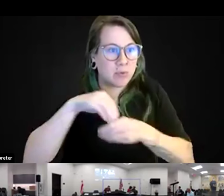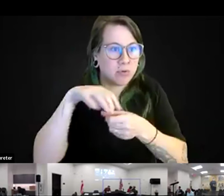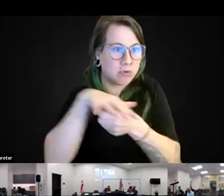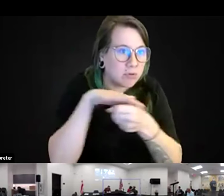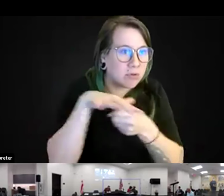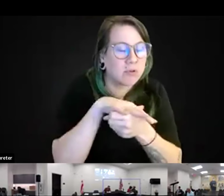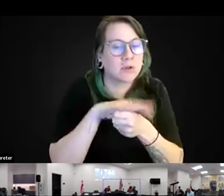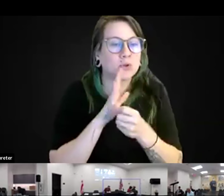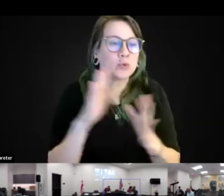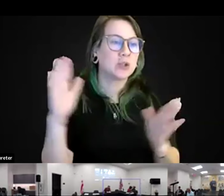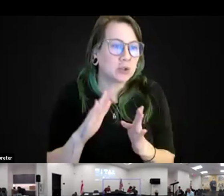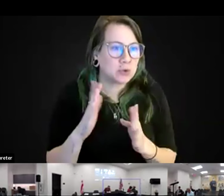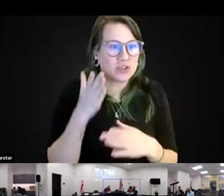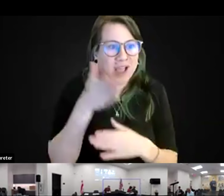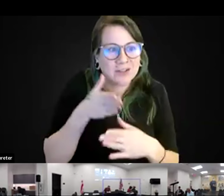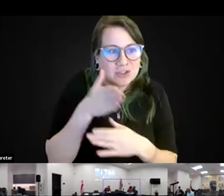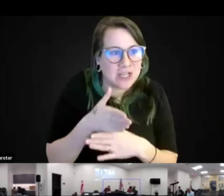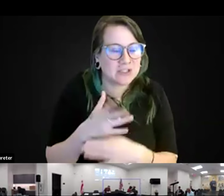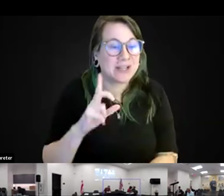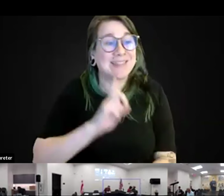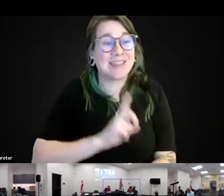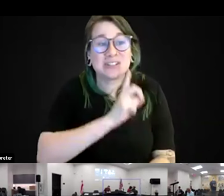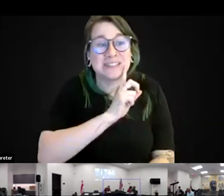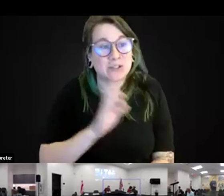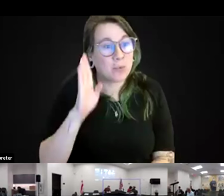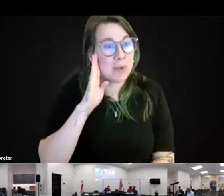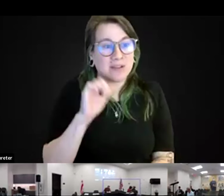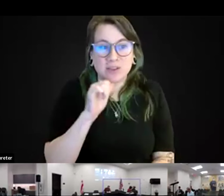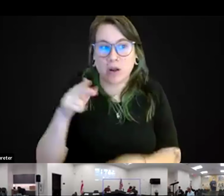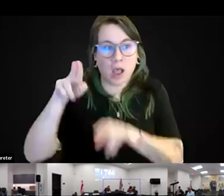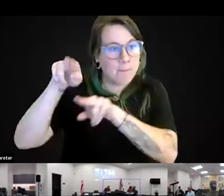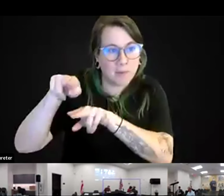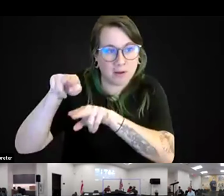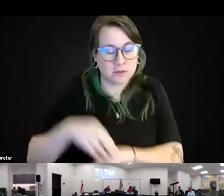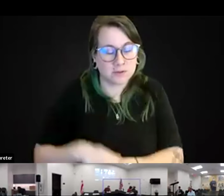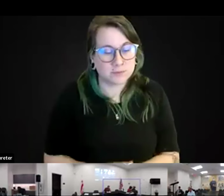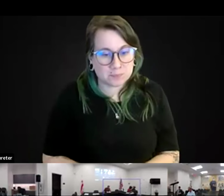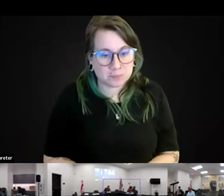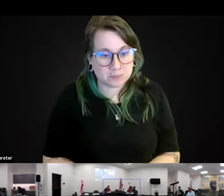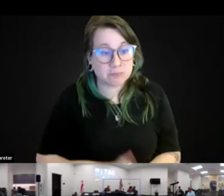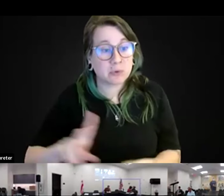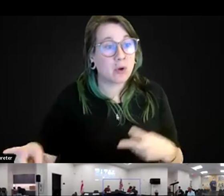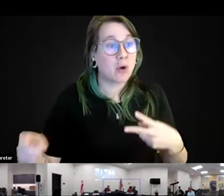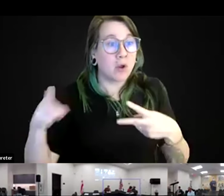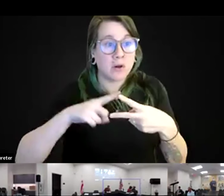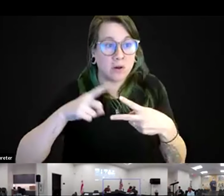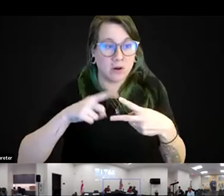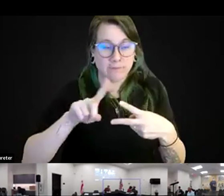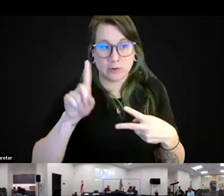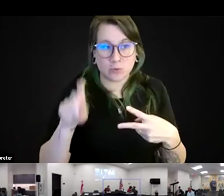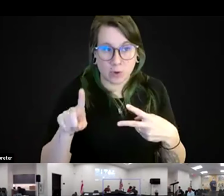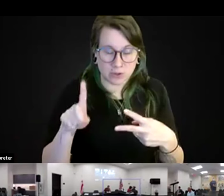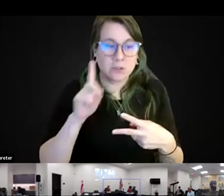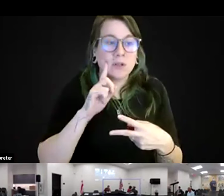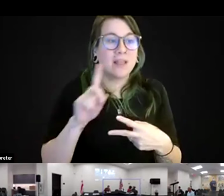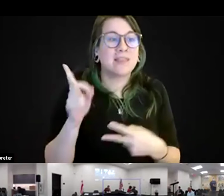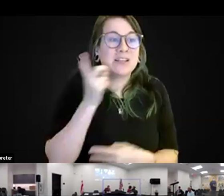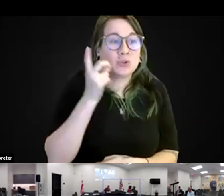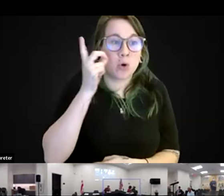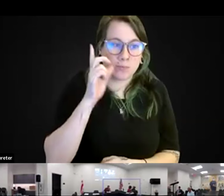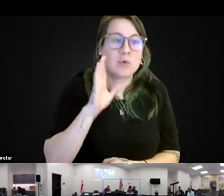nature. And these are single bids, not bunk bids. As far as your first question, the dorms operating hours